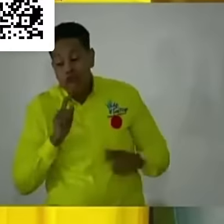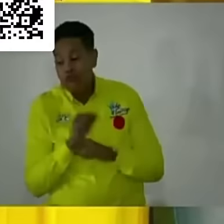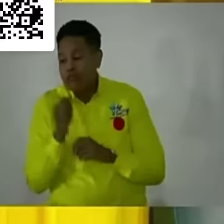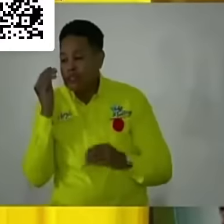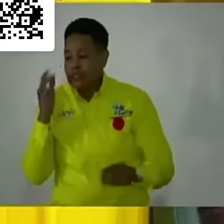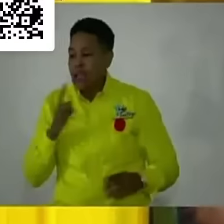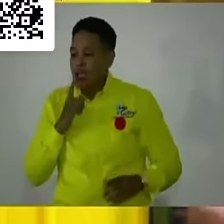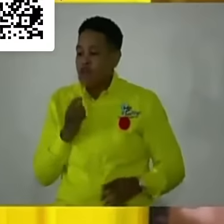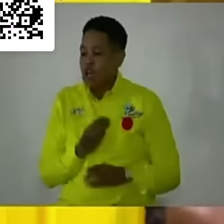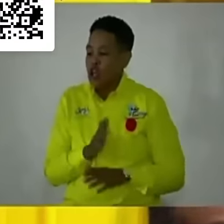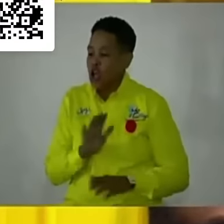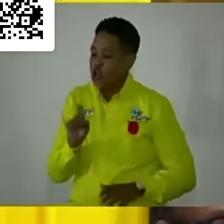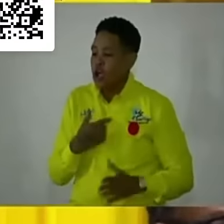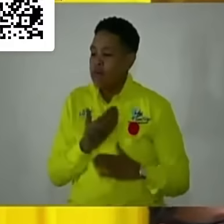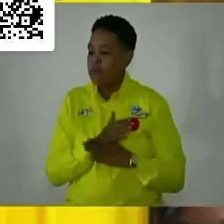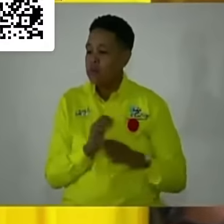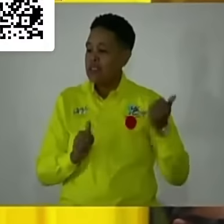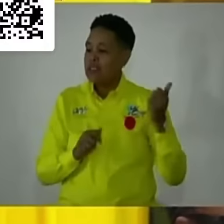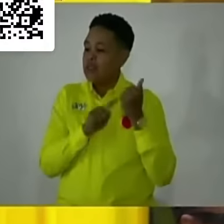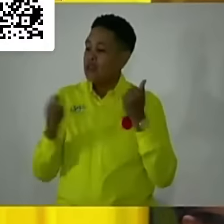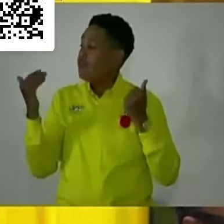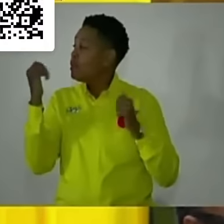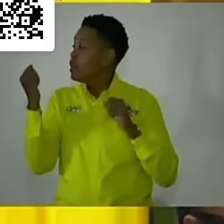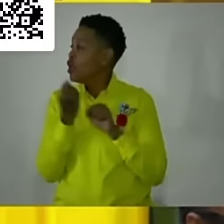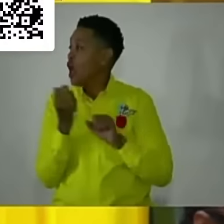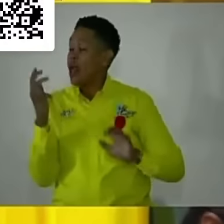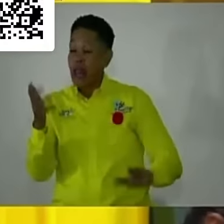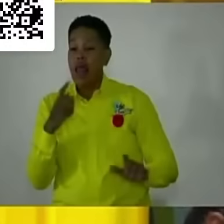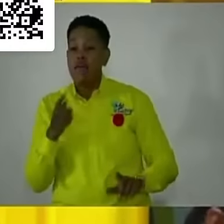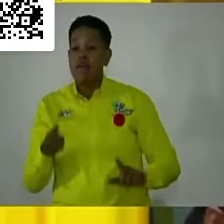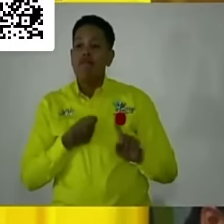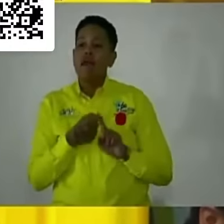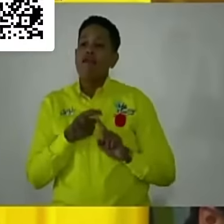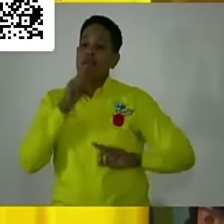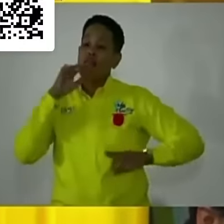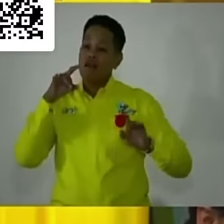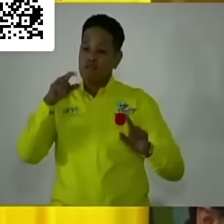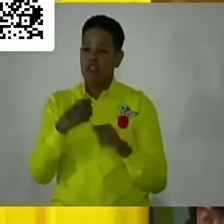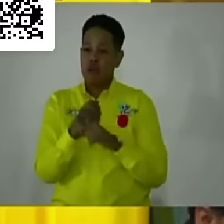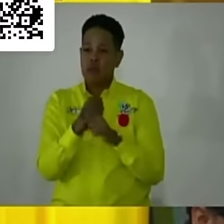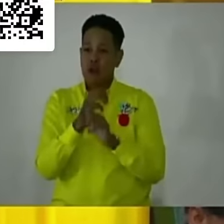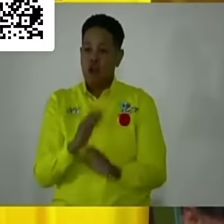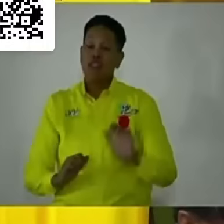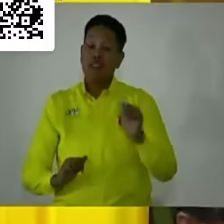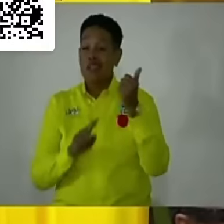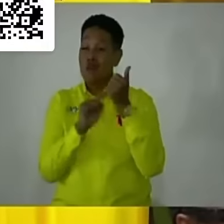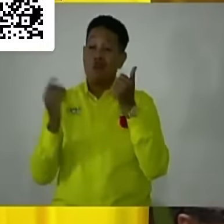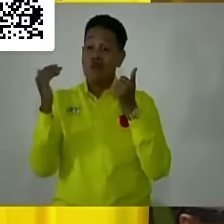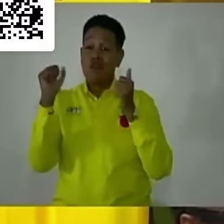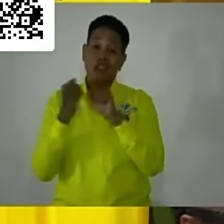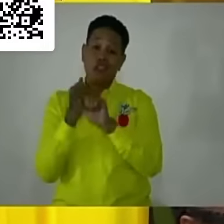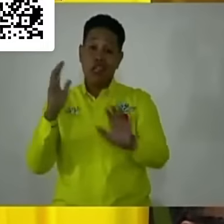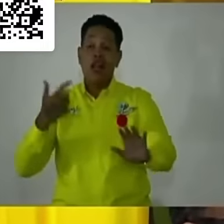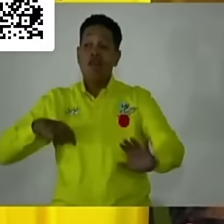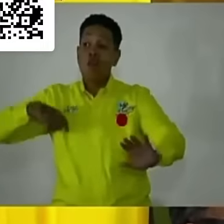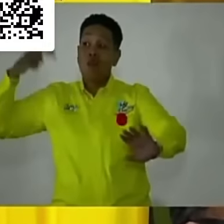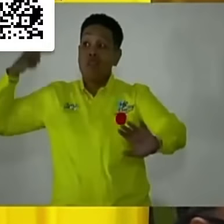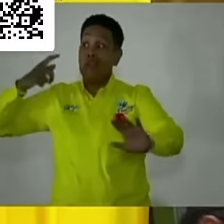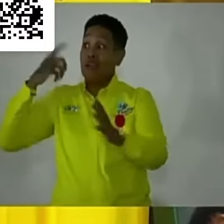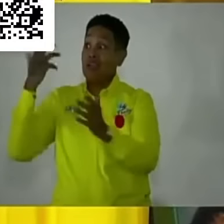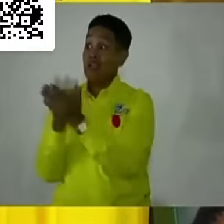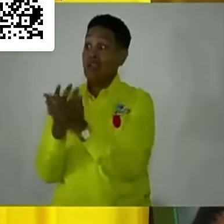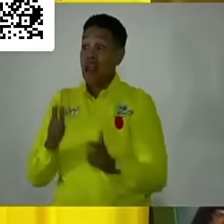should have between 10 and 15 years left of effective and efficient production. And we have the history and evidence of